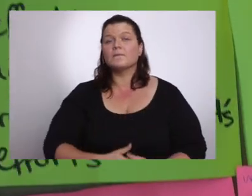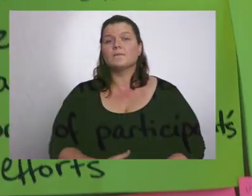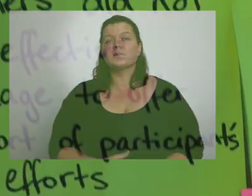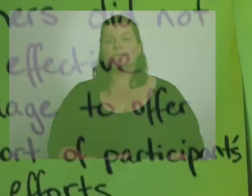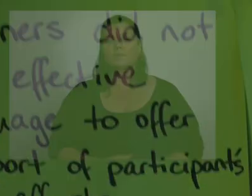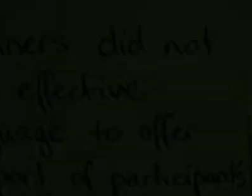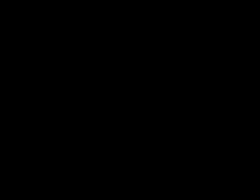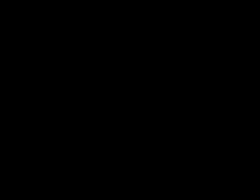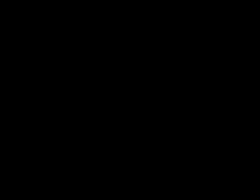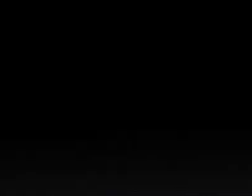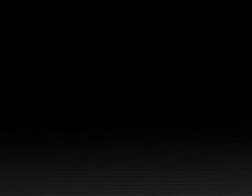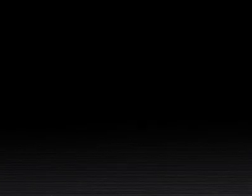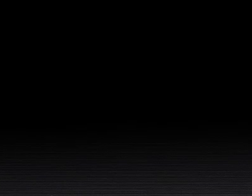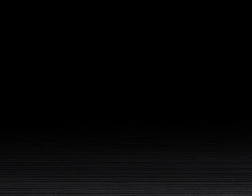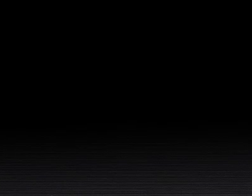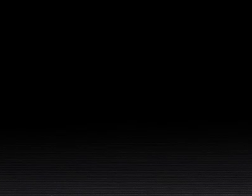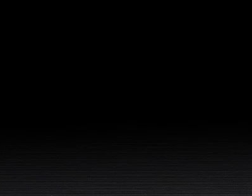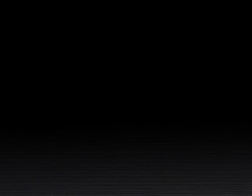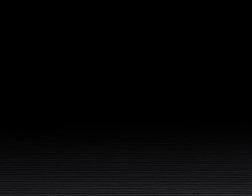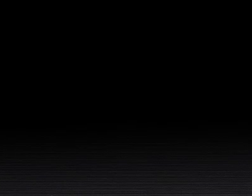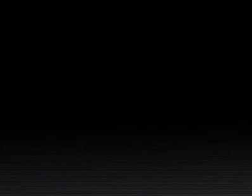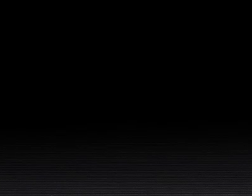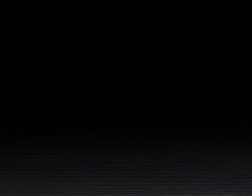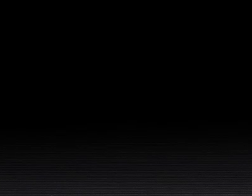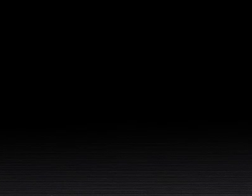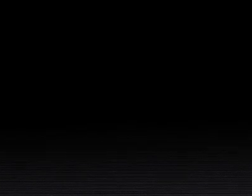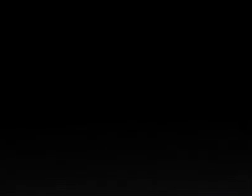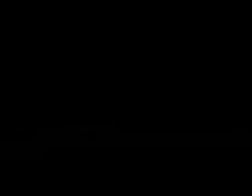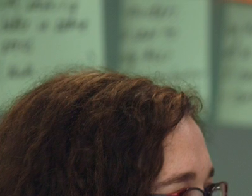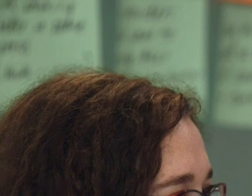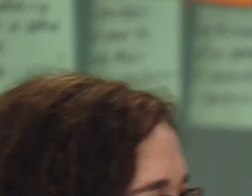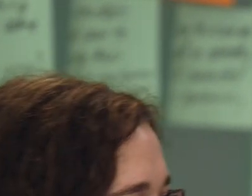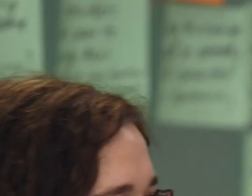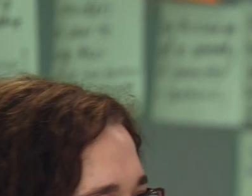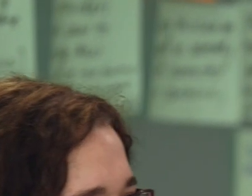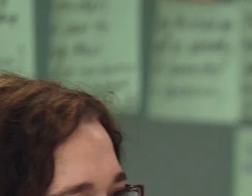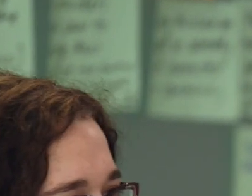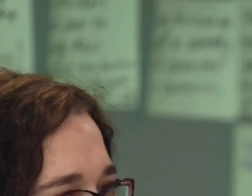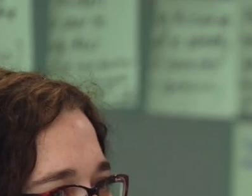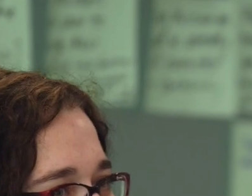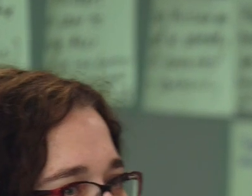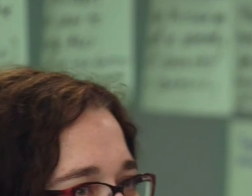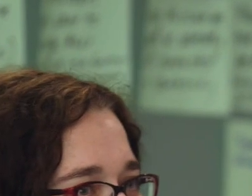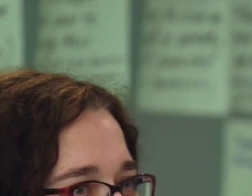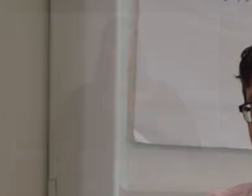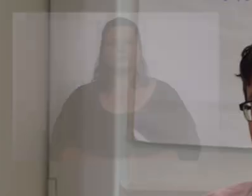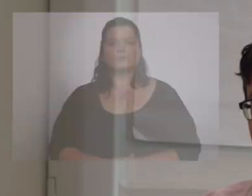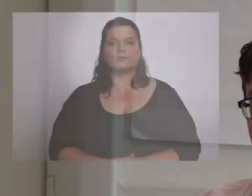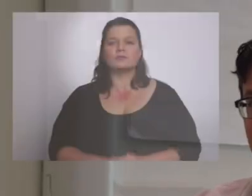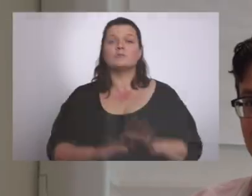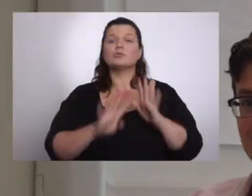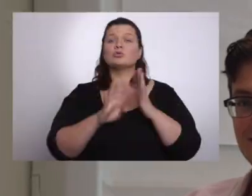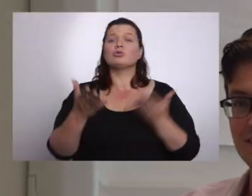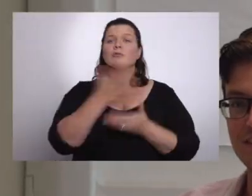more control, more choice in their life? The impact on the jurors. One of the fabulous things about juries, I believe, is